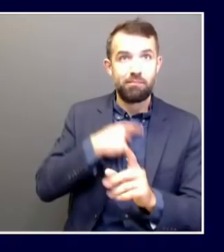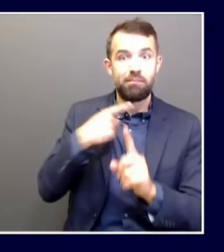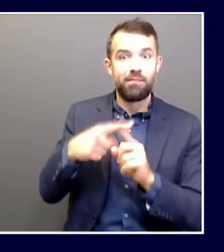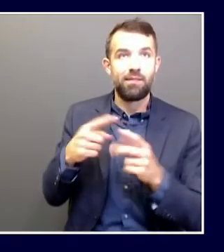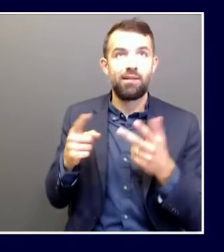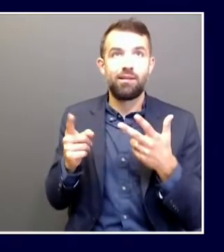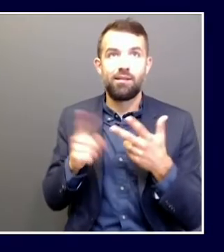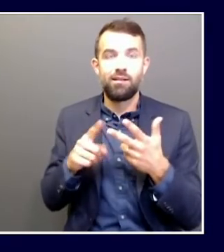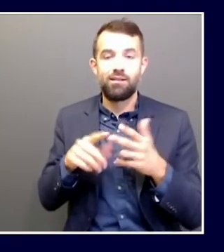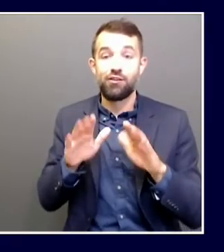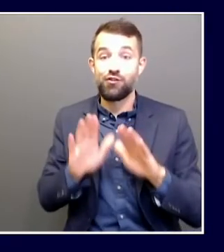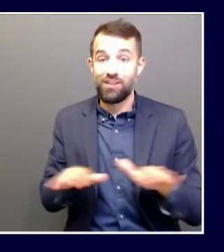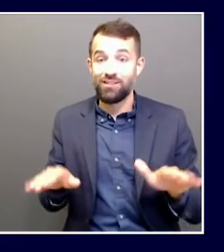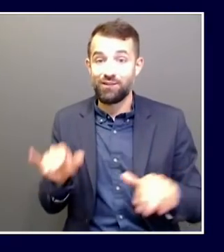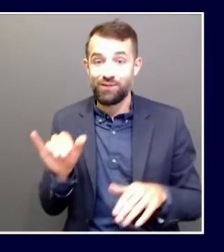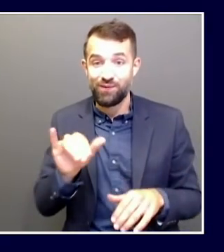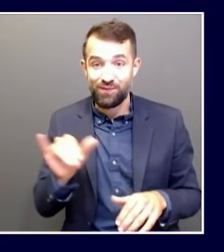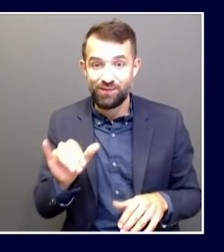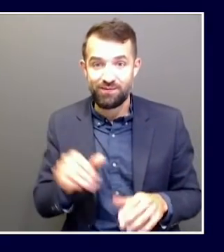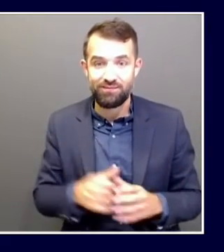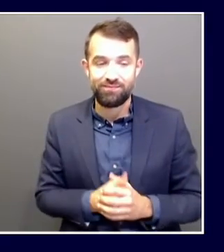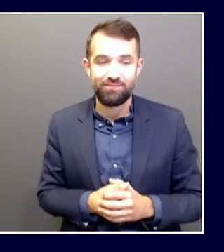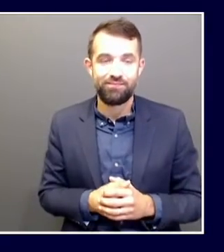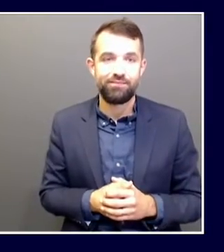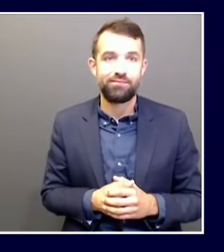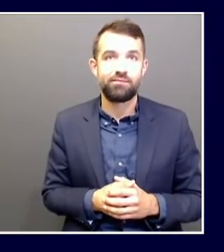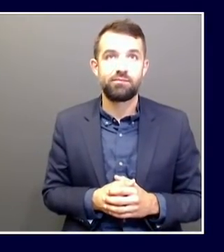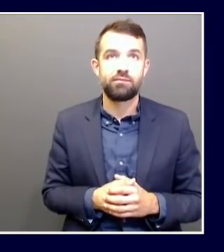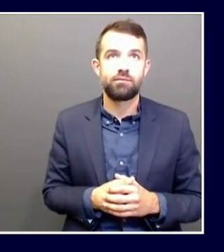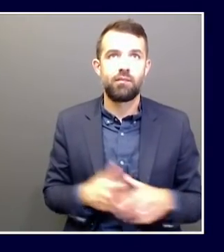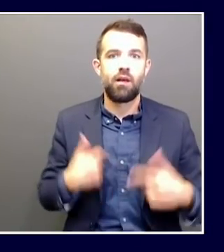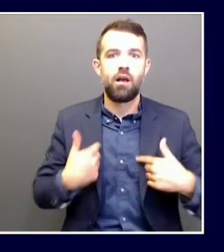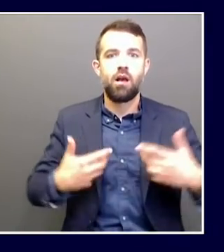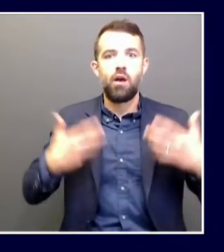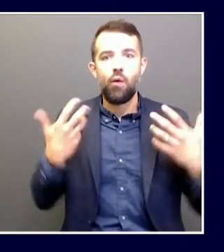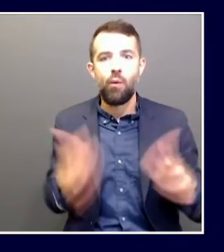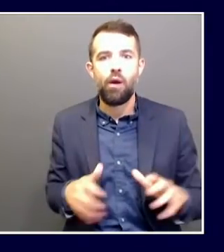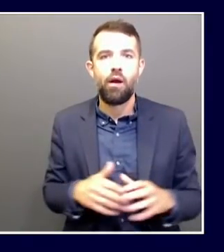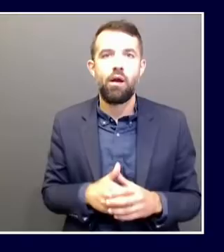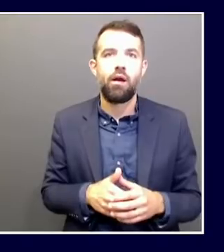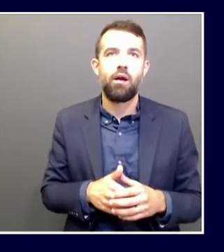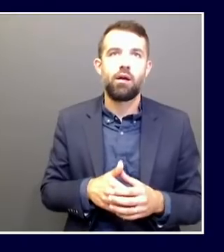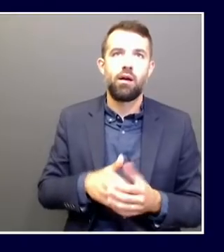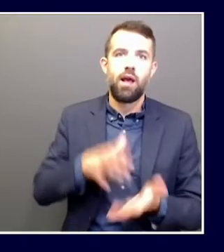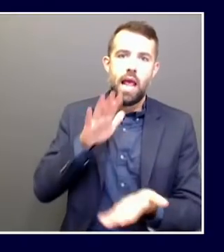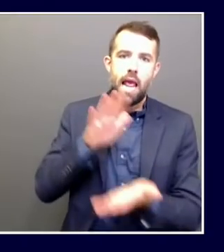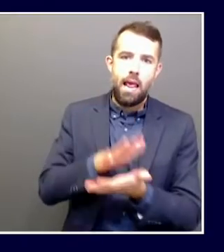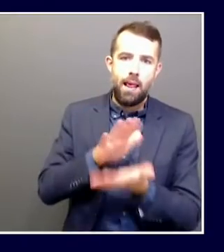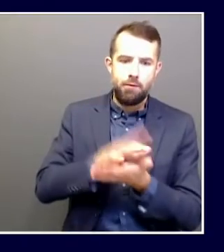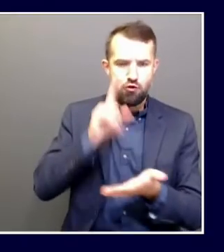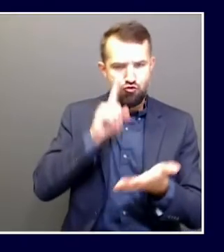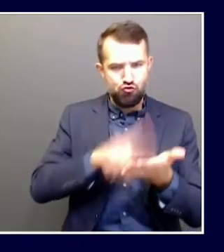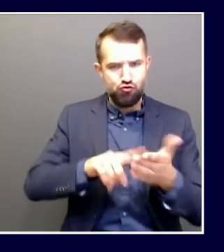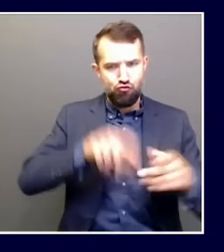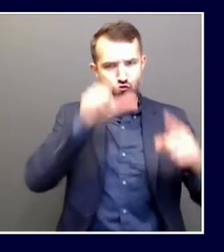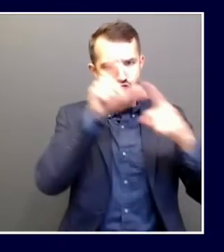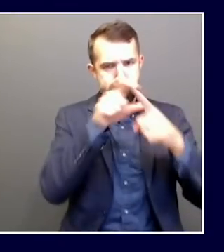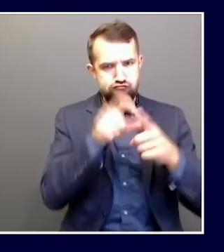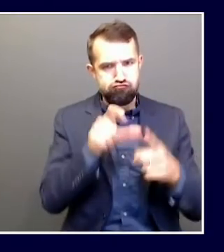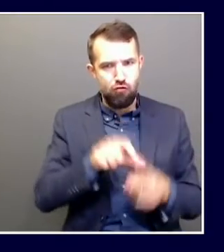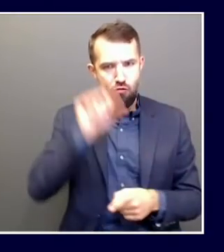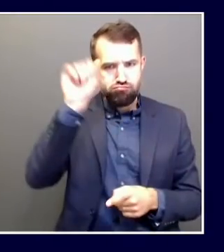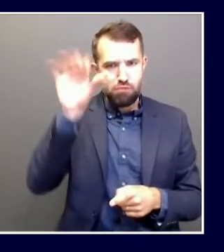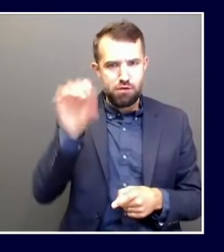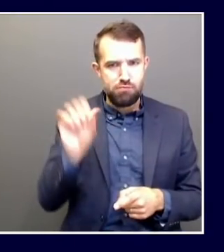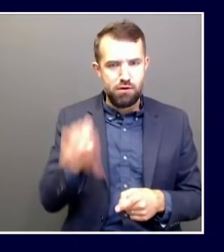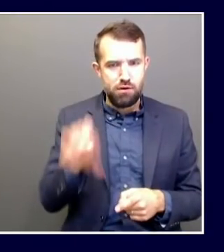some interesting, not to be too academic, but there's some interesting research that suggests that when it came to two